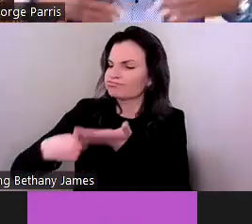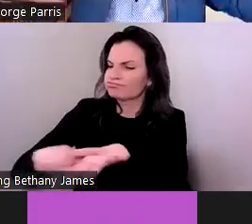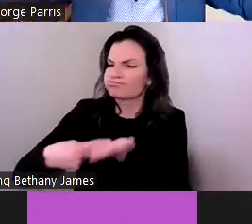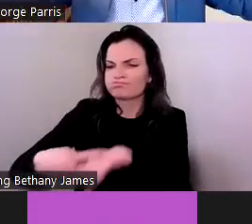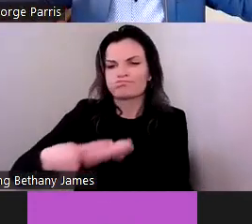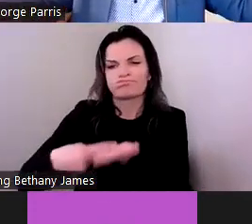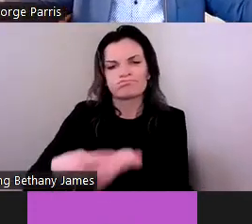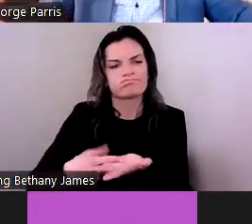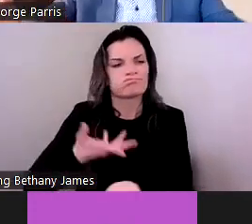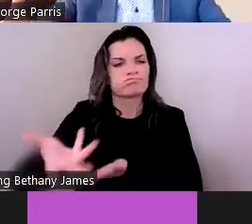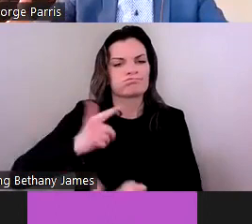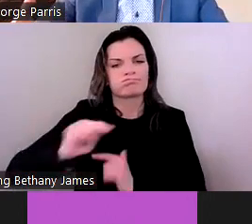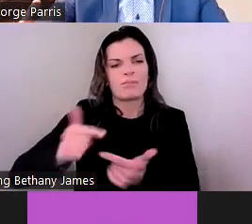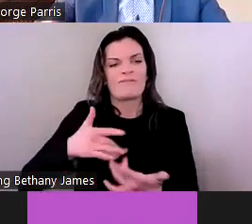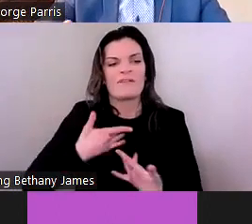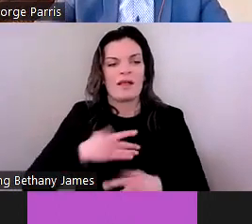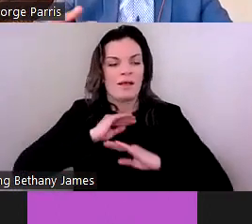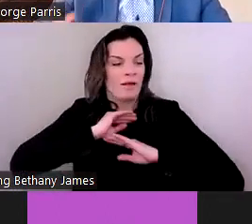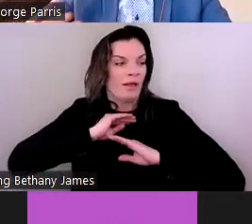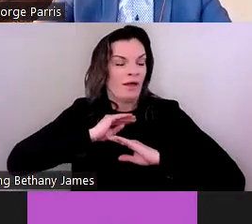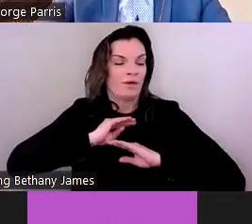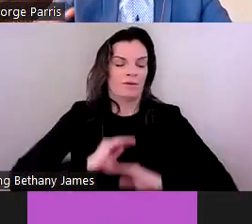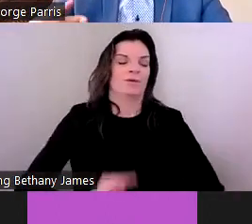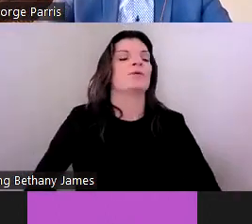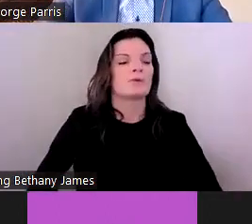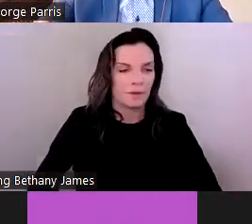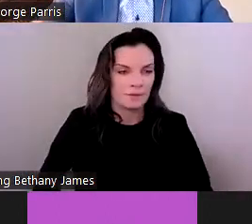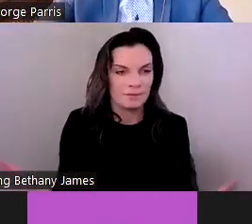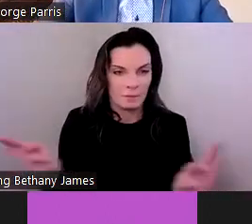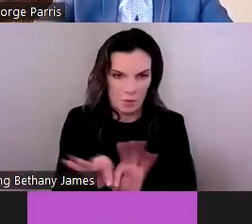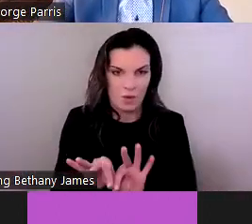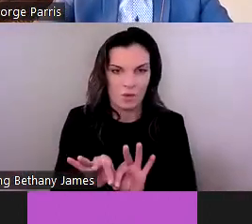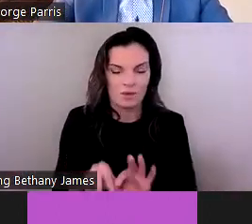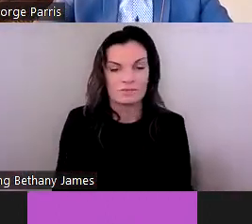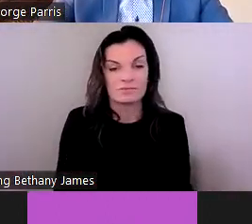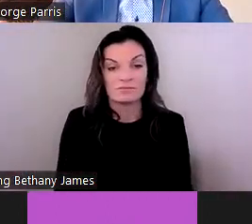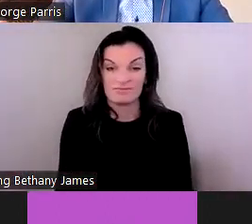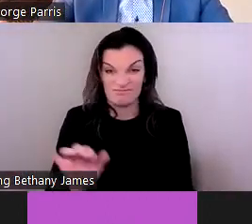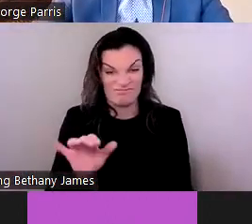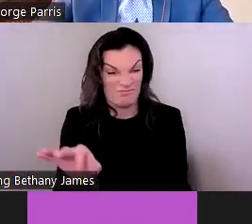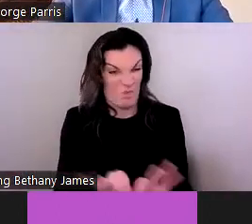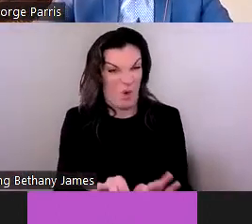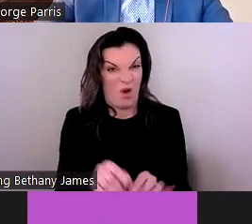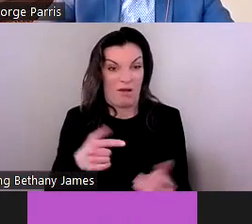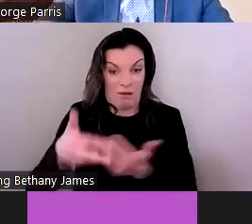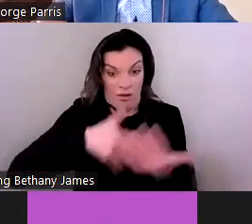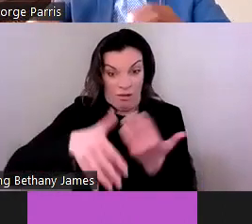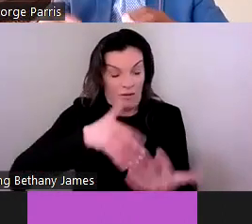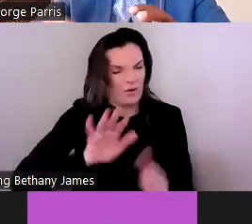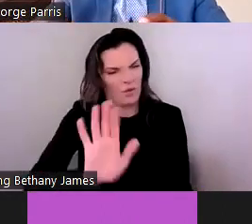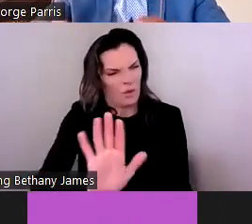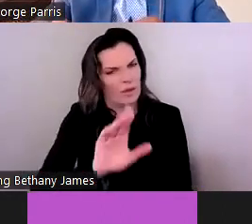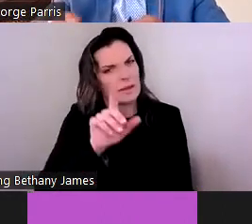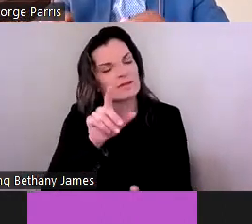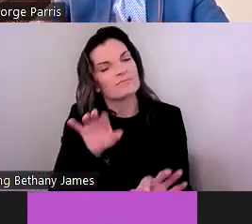to get a moment, right? Spend plenty of quiet time alone. It's essential. I know